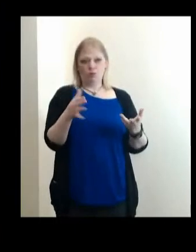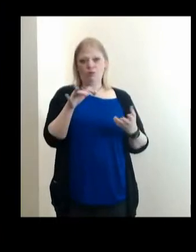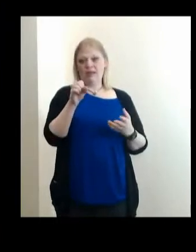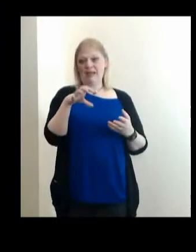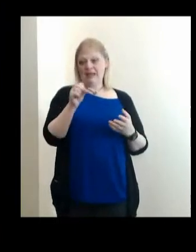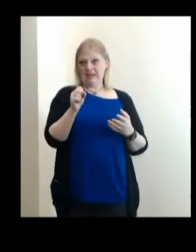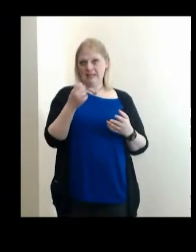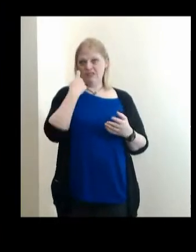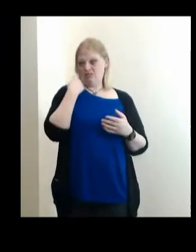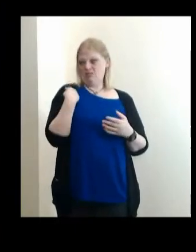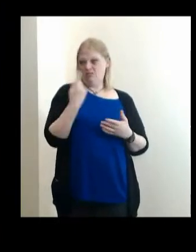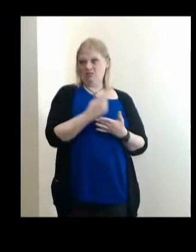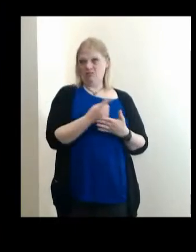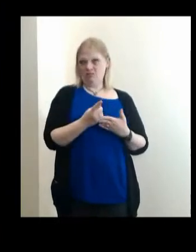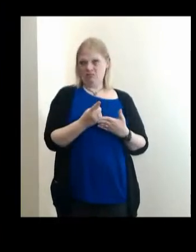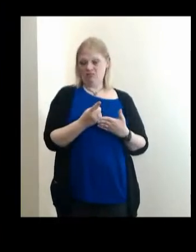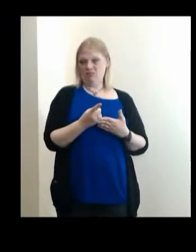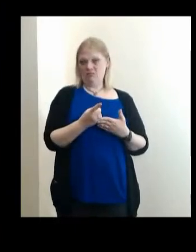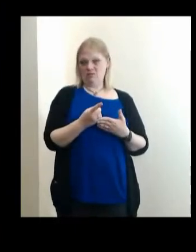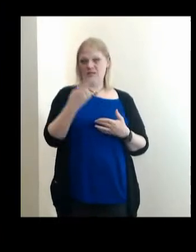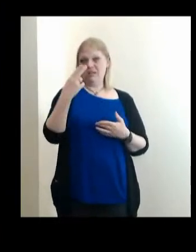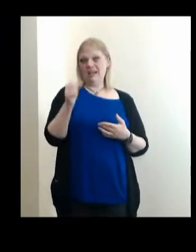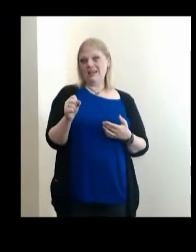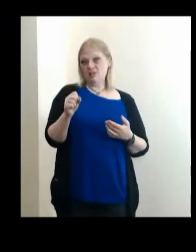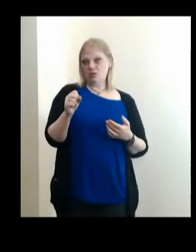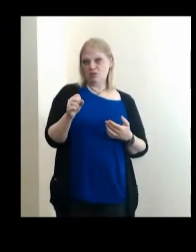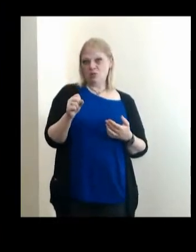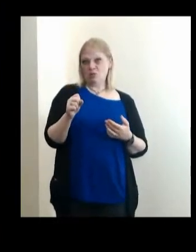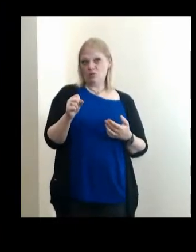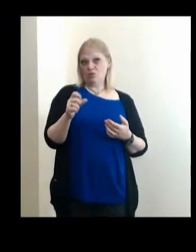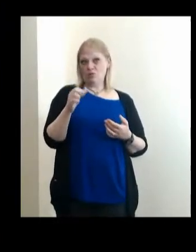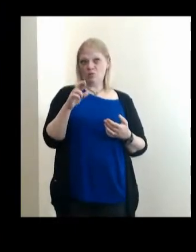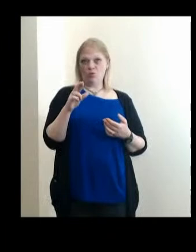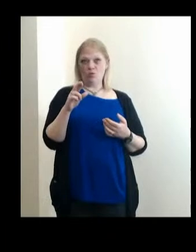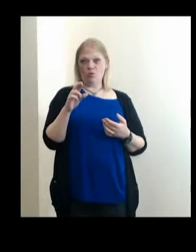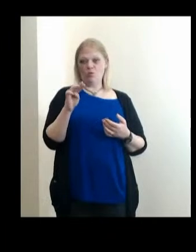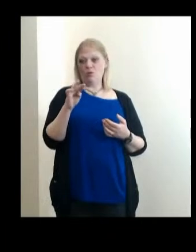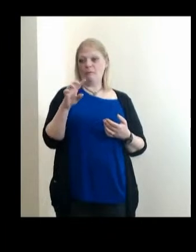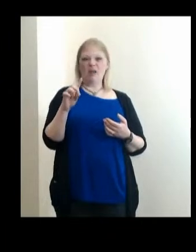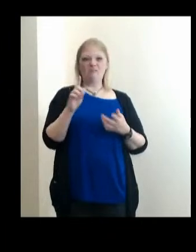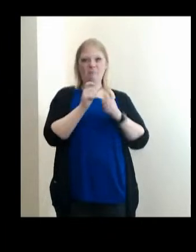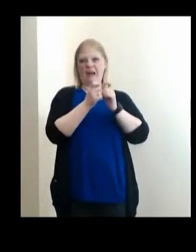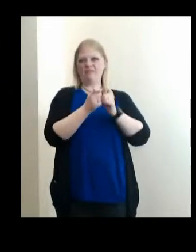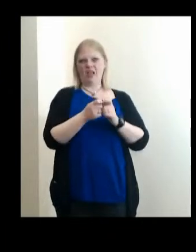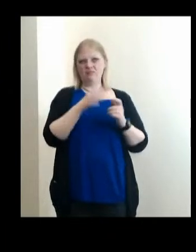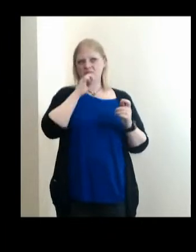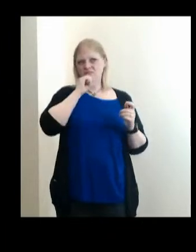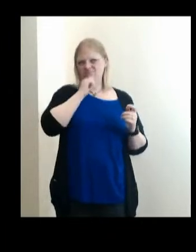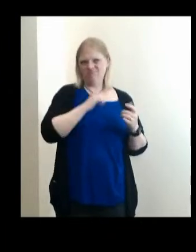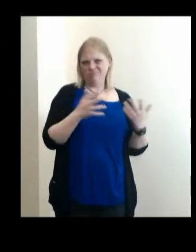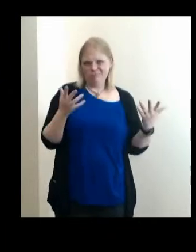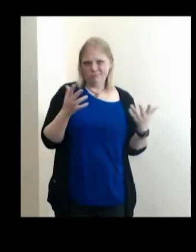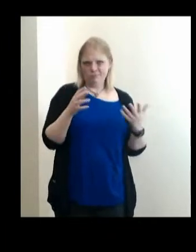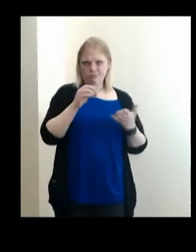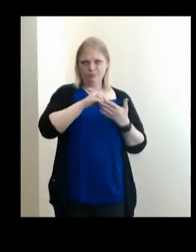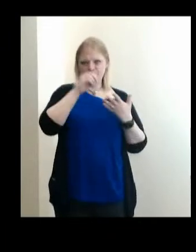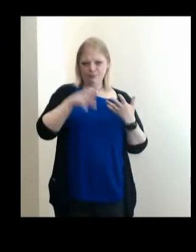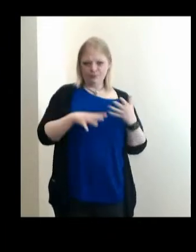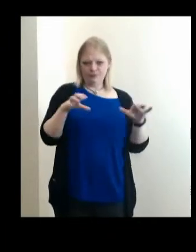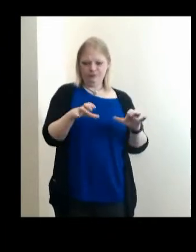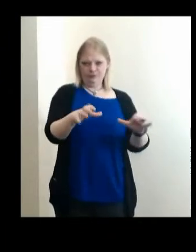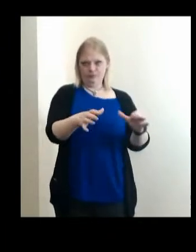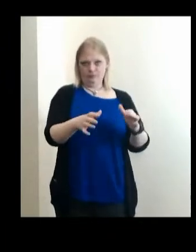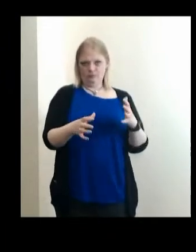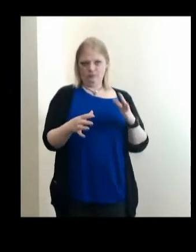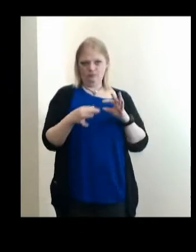in the past week of high school or modified, whatever it is, age student activity